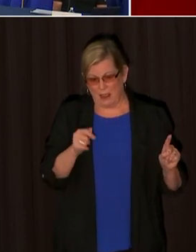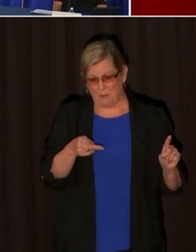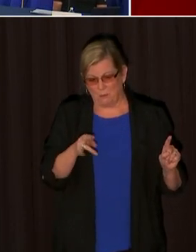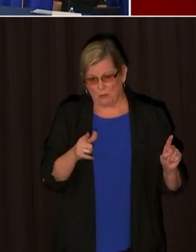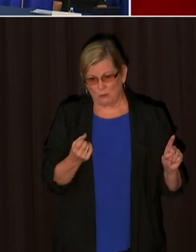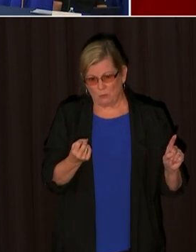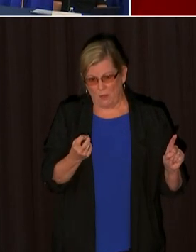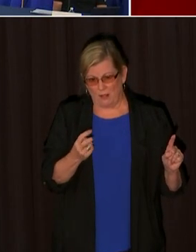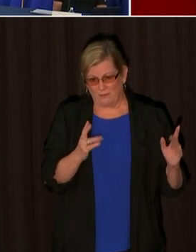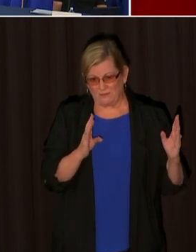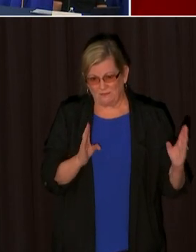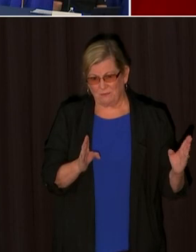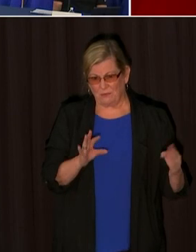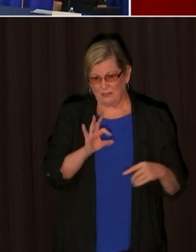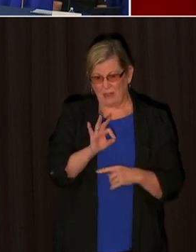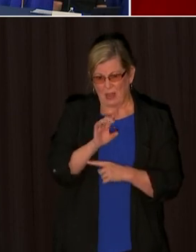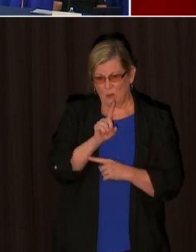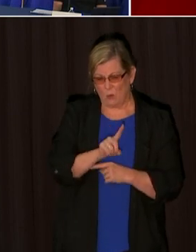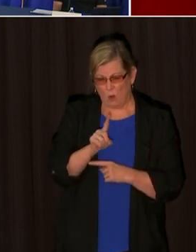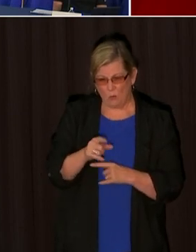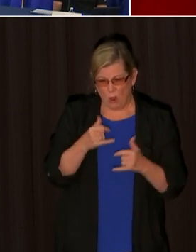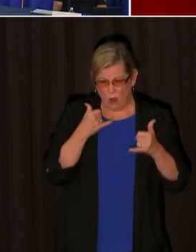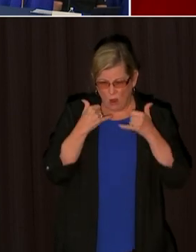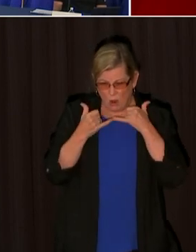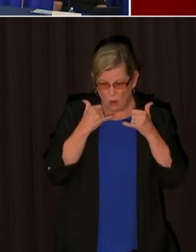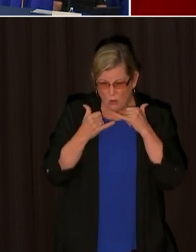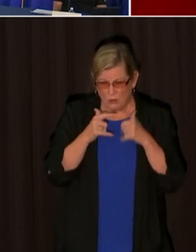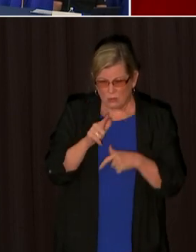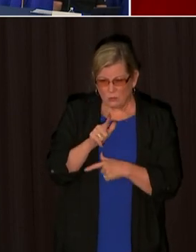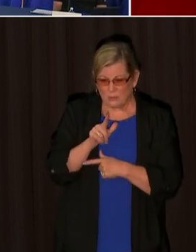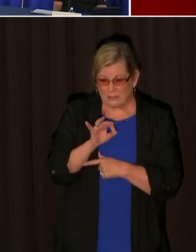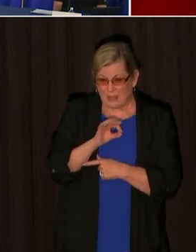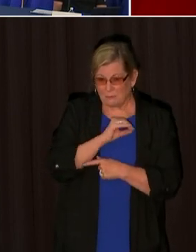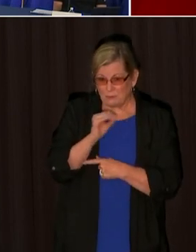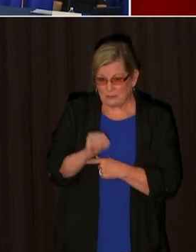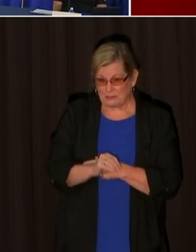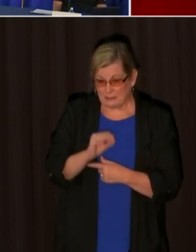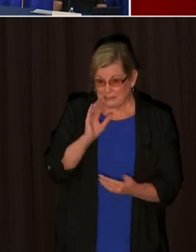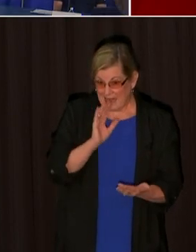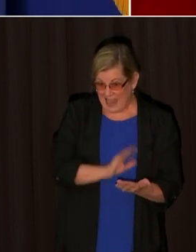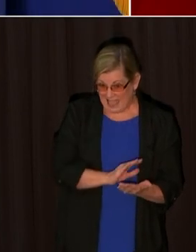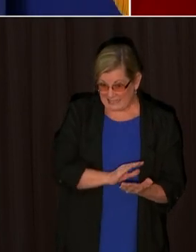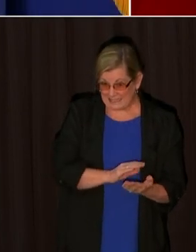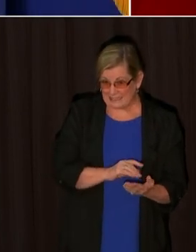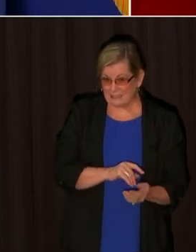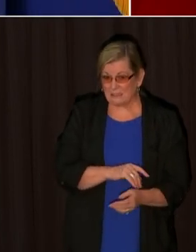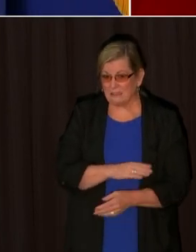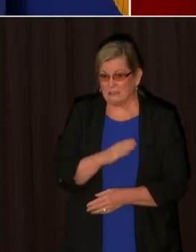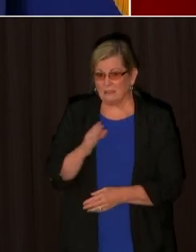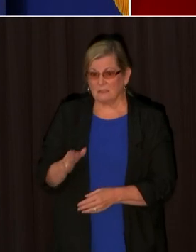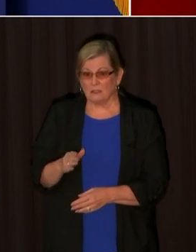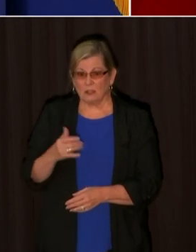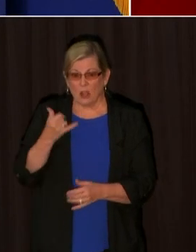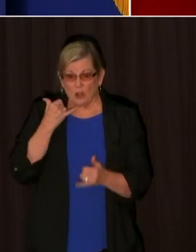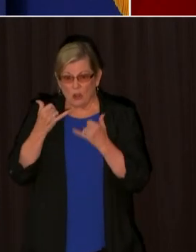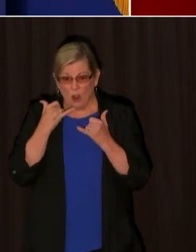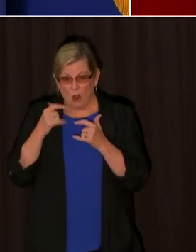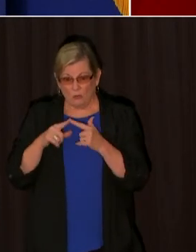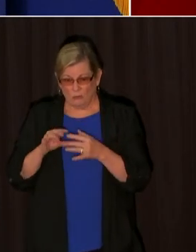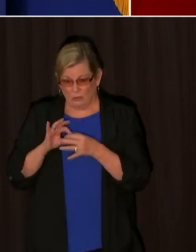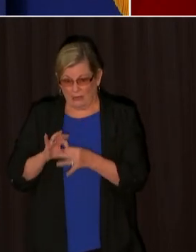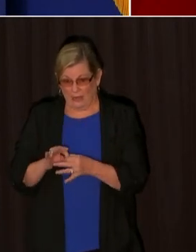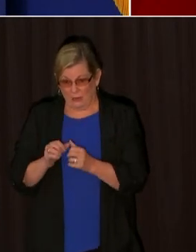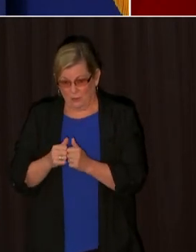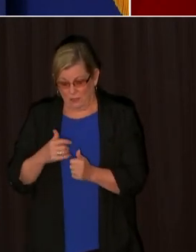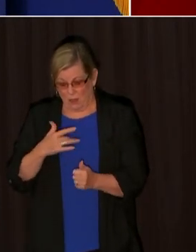911 responses, a 31% decrease in heart attack and chest pain calls to 911, and about a 20% decrease in stroke